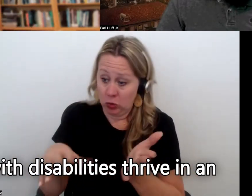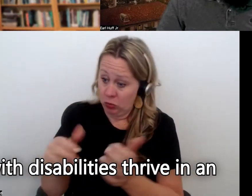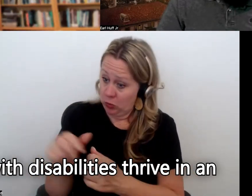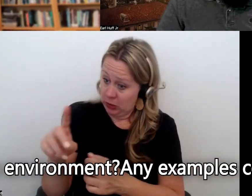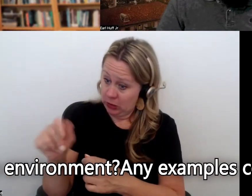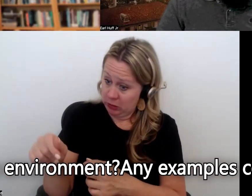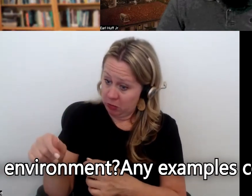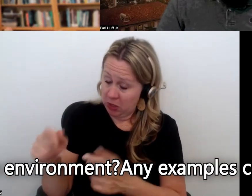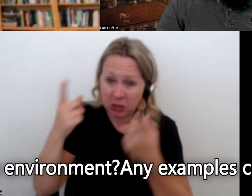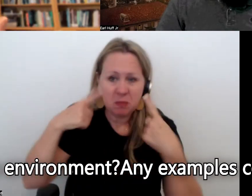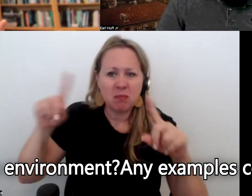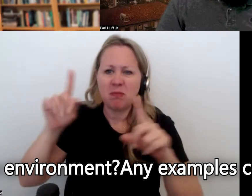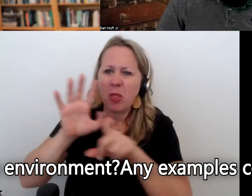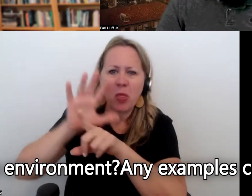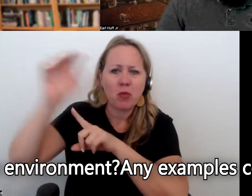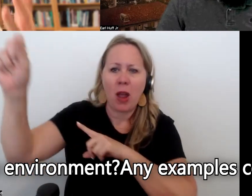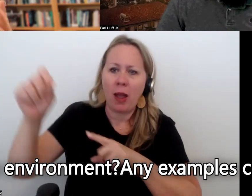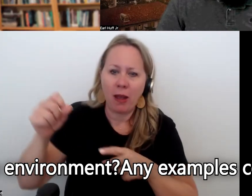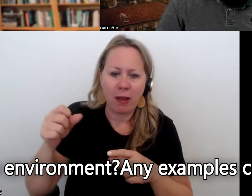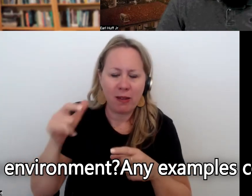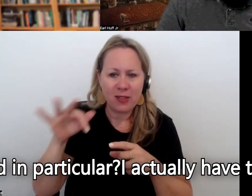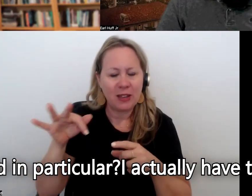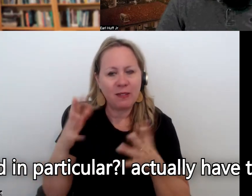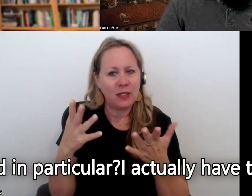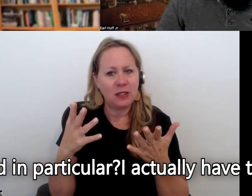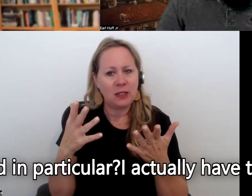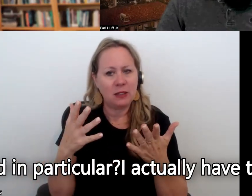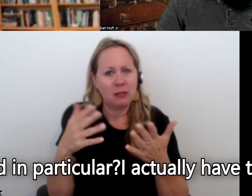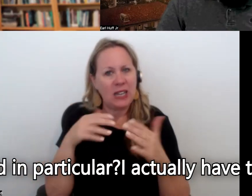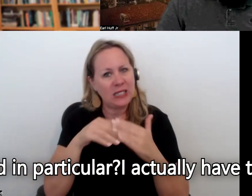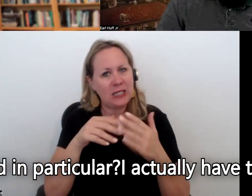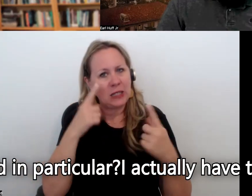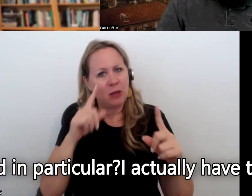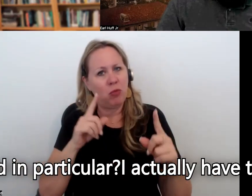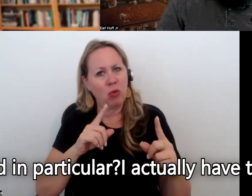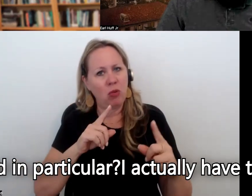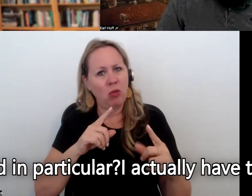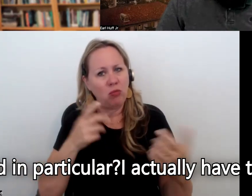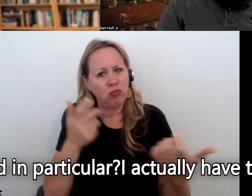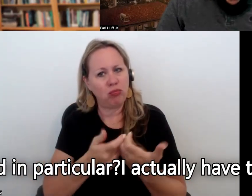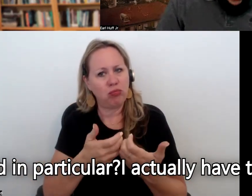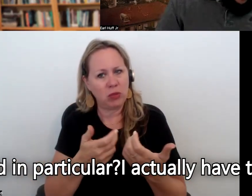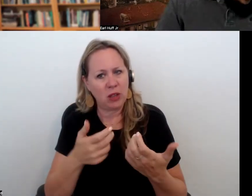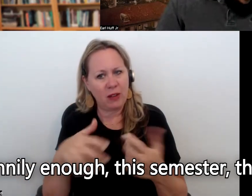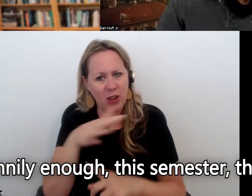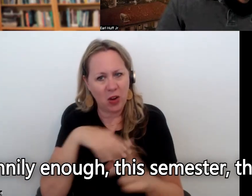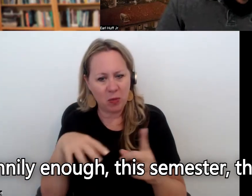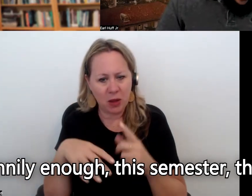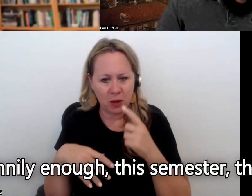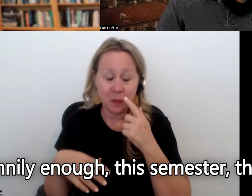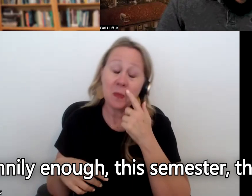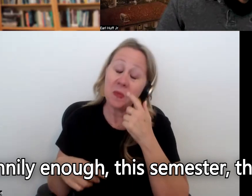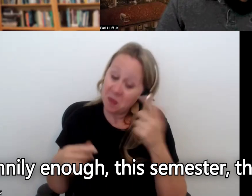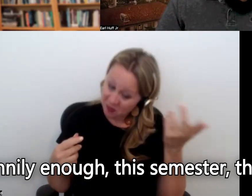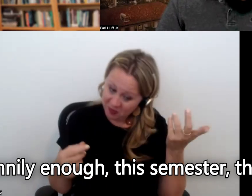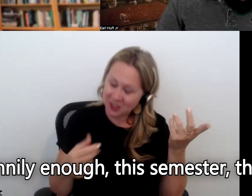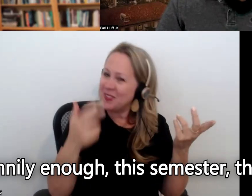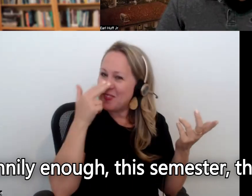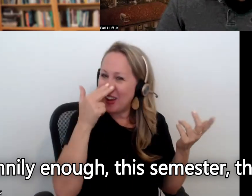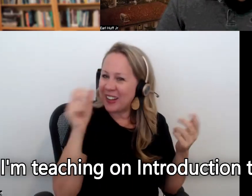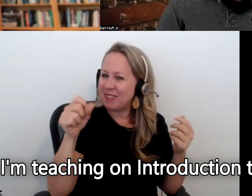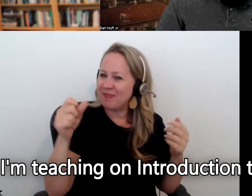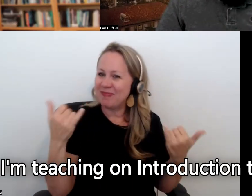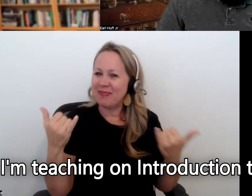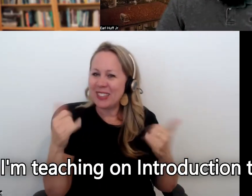thrive in an accessible environment? Any examples come to mind in particular? I actually have to say, funny enough, this